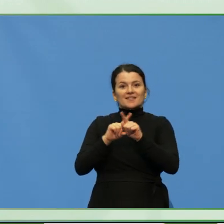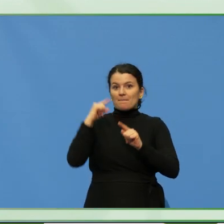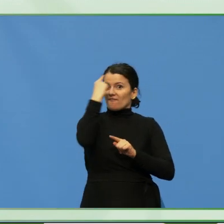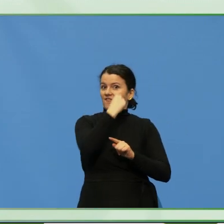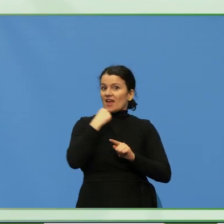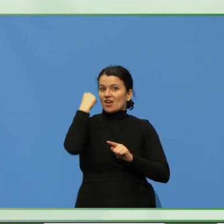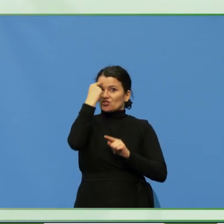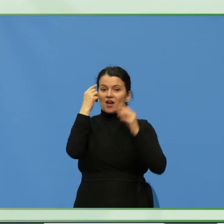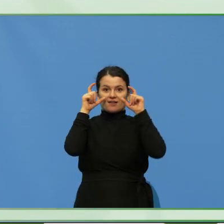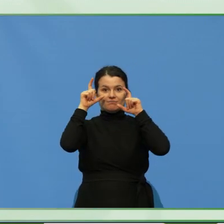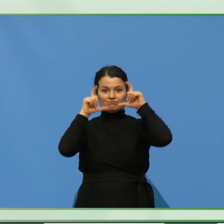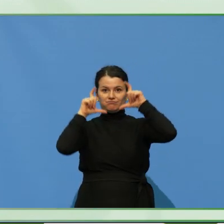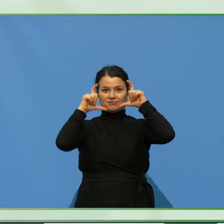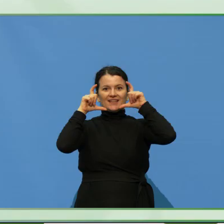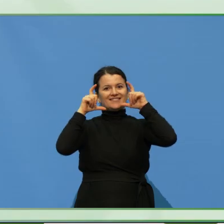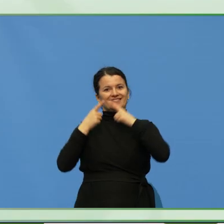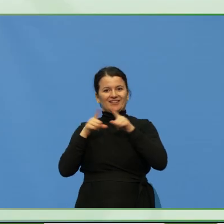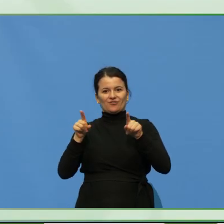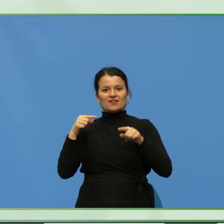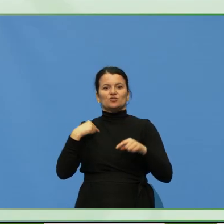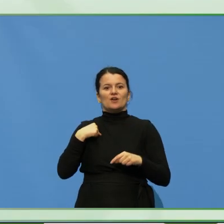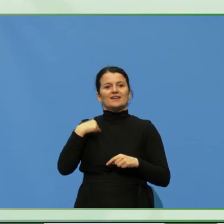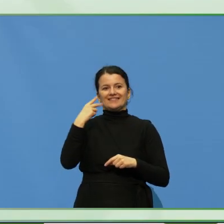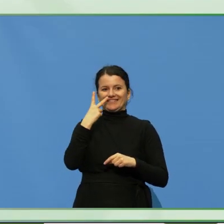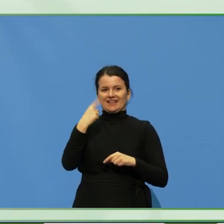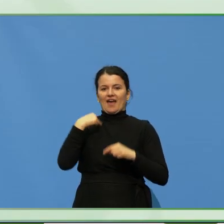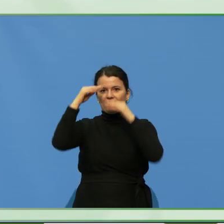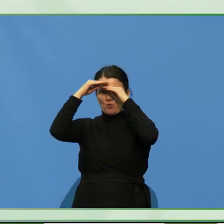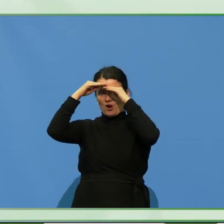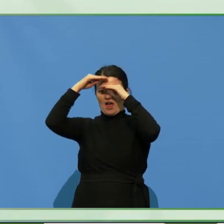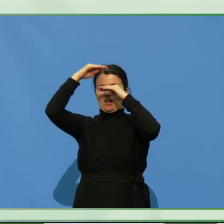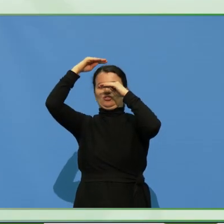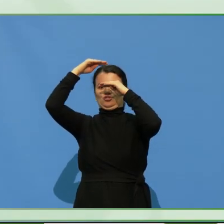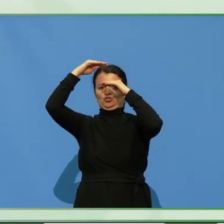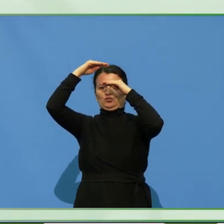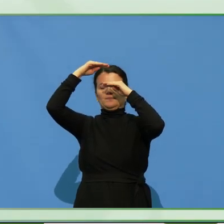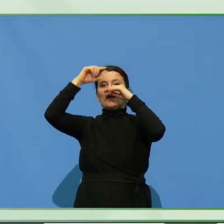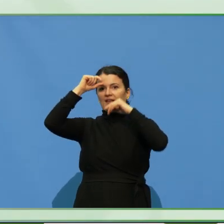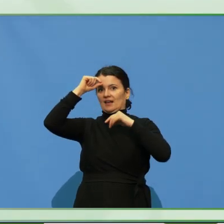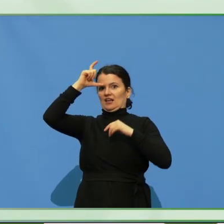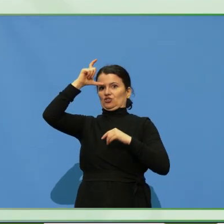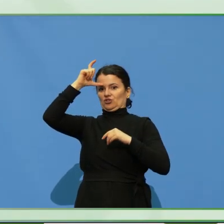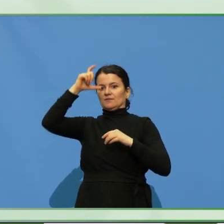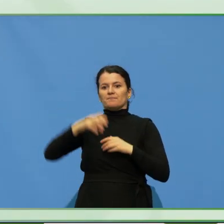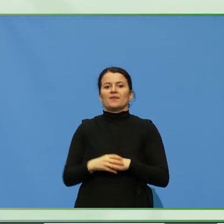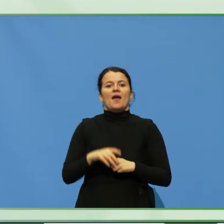have what is called a larger forehead due to having achondroplasia, but also a very specific type of nose. I have a button nose